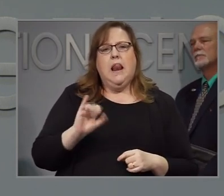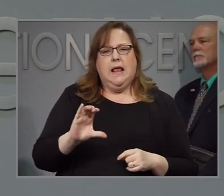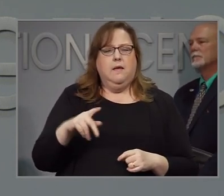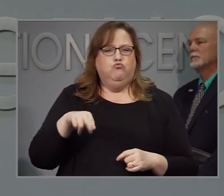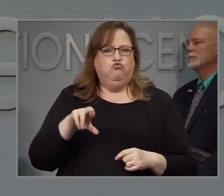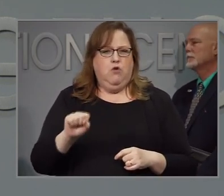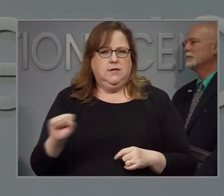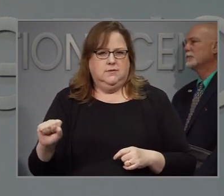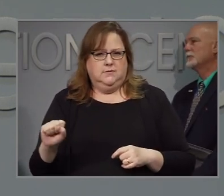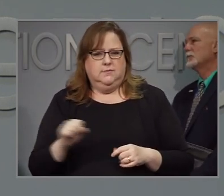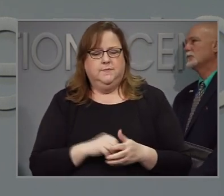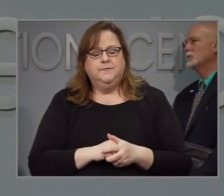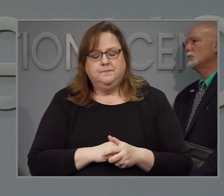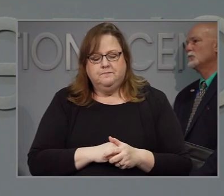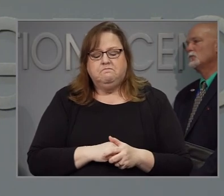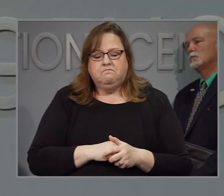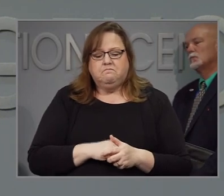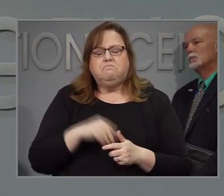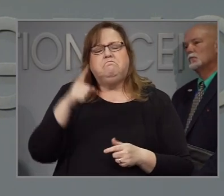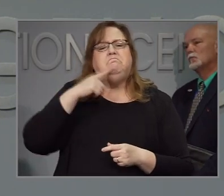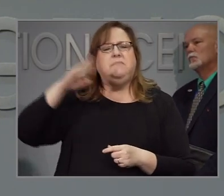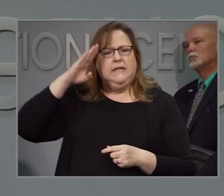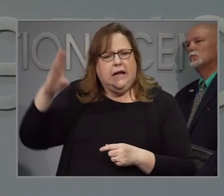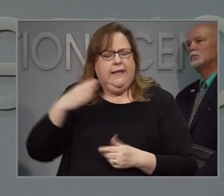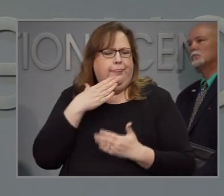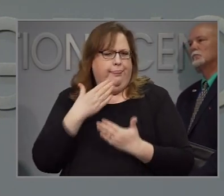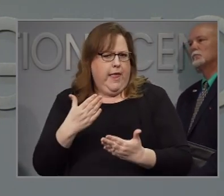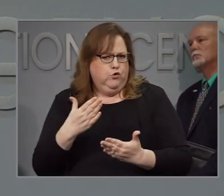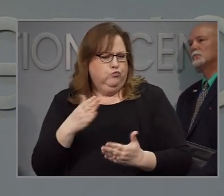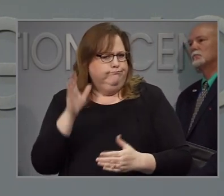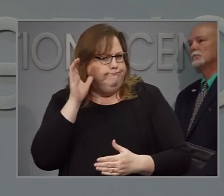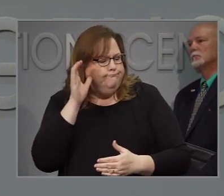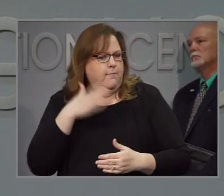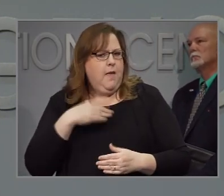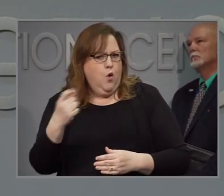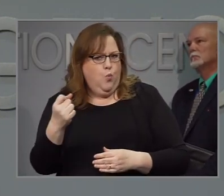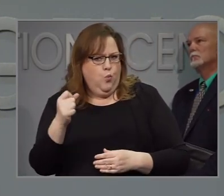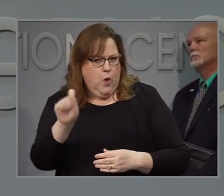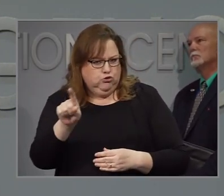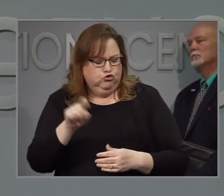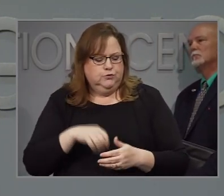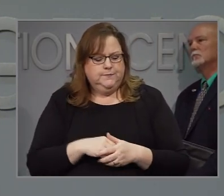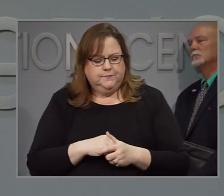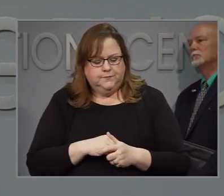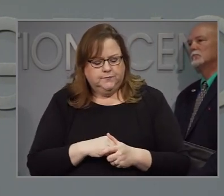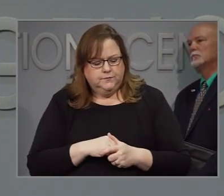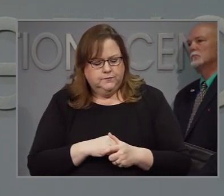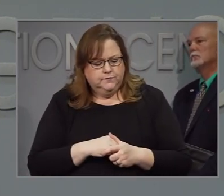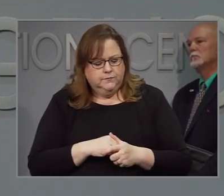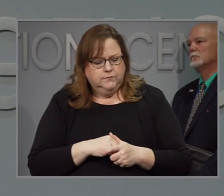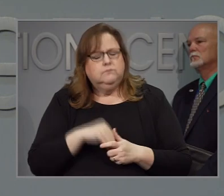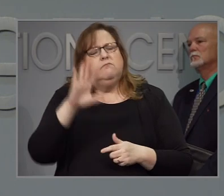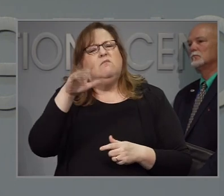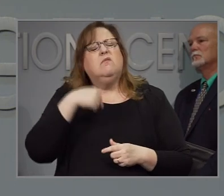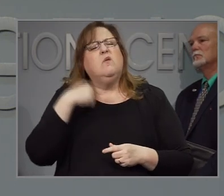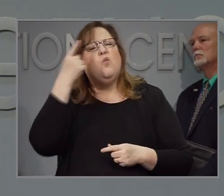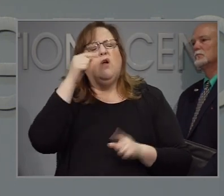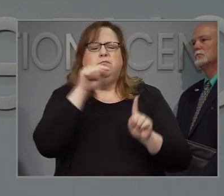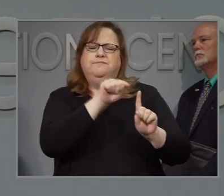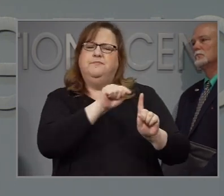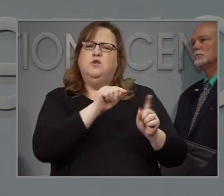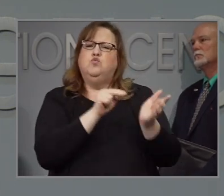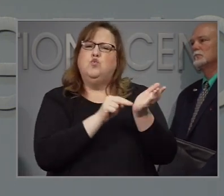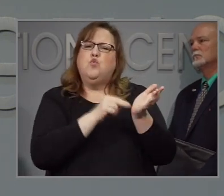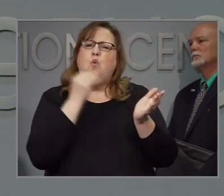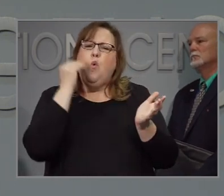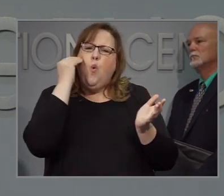Hi, my name is Kate Martin. I'm with Carolina Public Press. Thank you for taking my question. I'm wondering if the regulation and visits to nursing homes has been halted